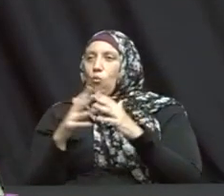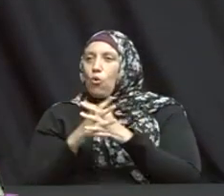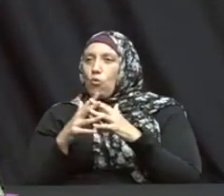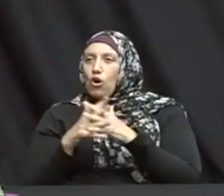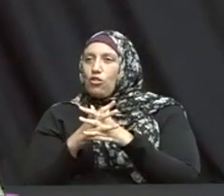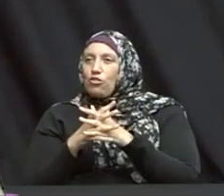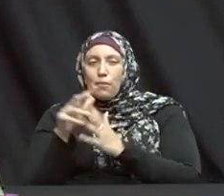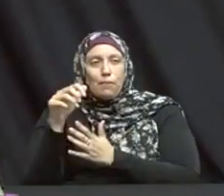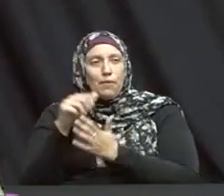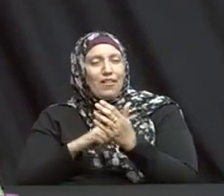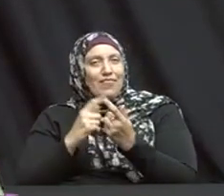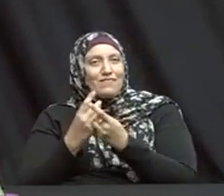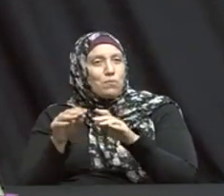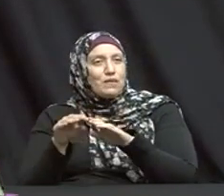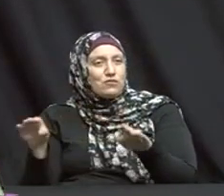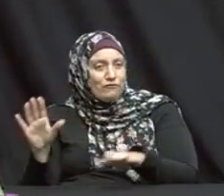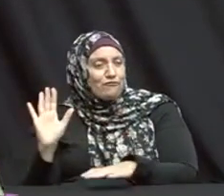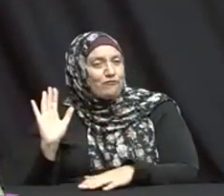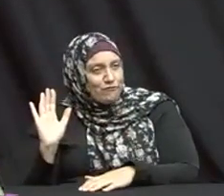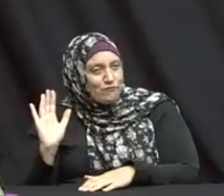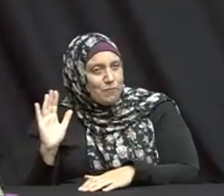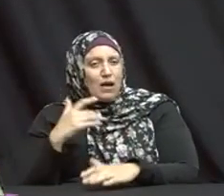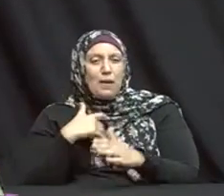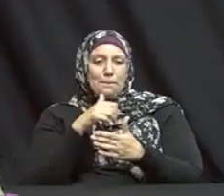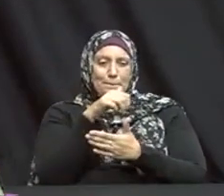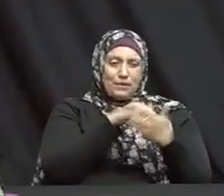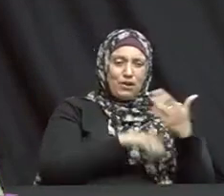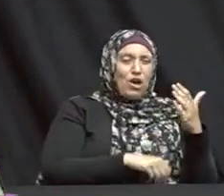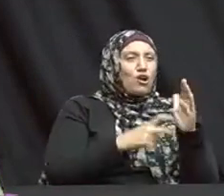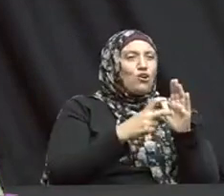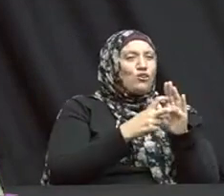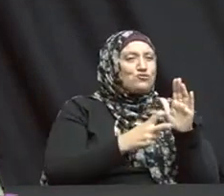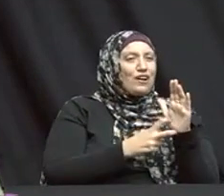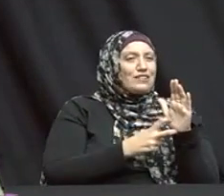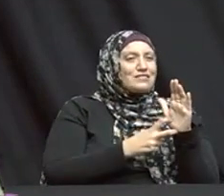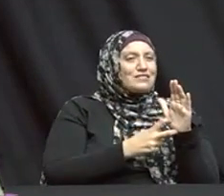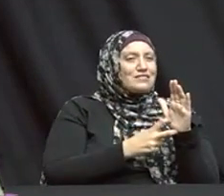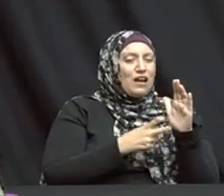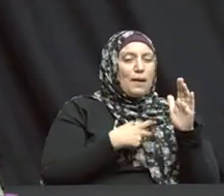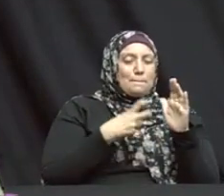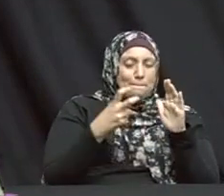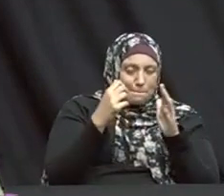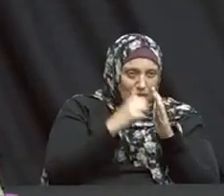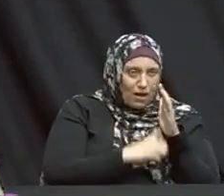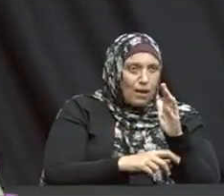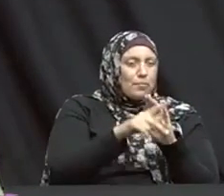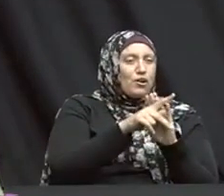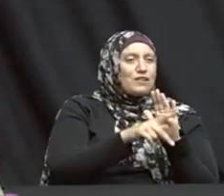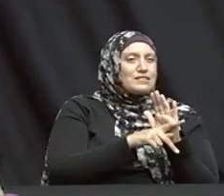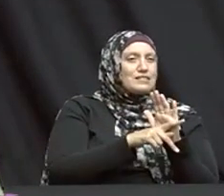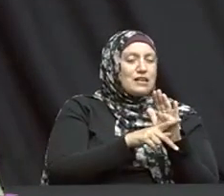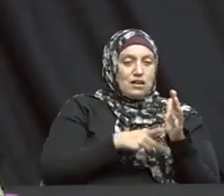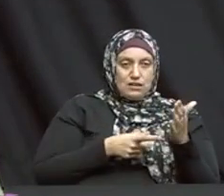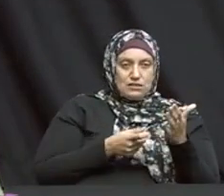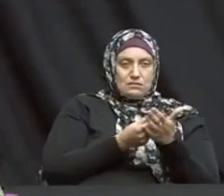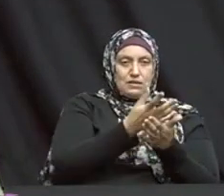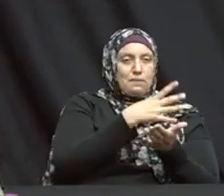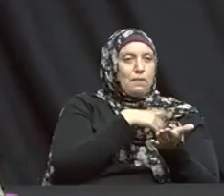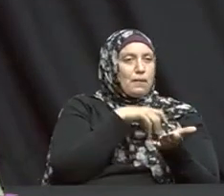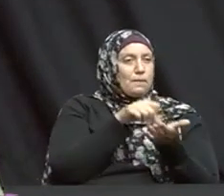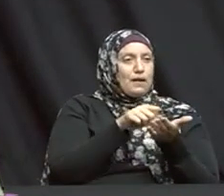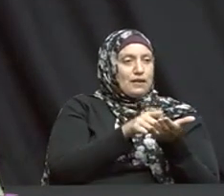contract you purchase in your lifetime. So you're actually spending your money in your lifetime to purchase that contract.